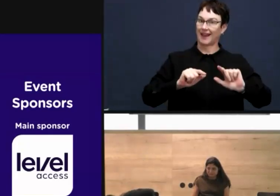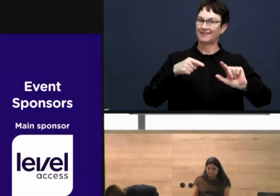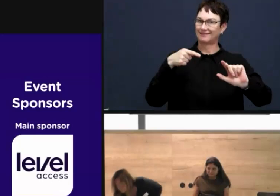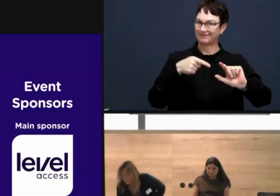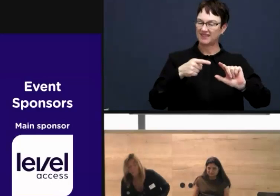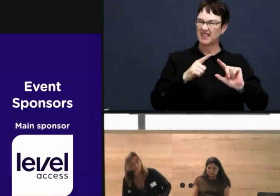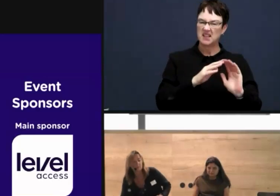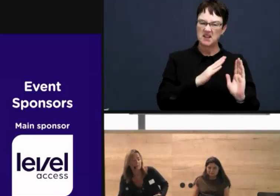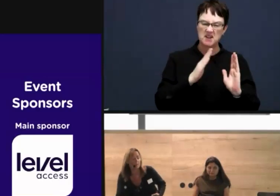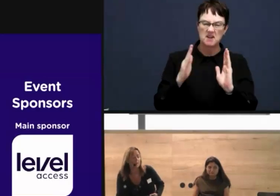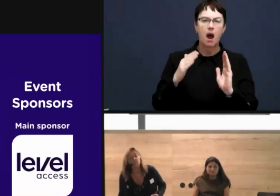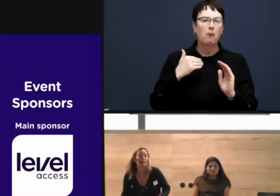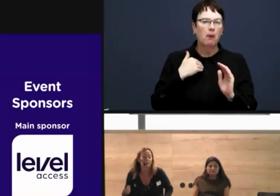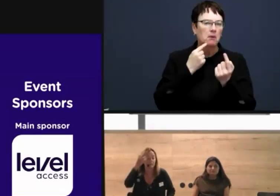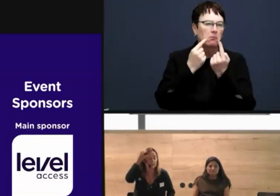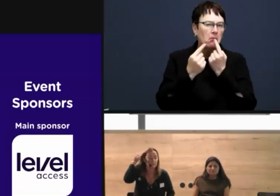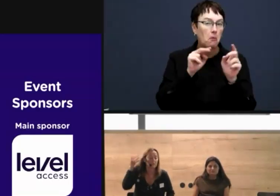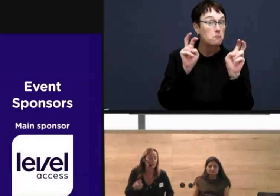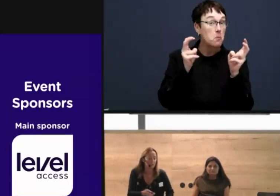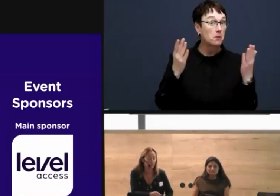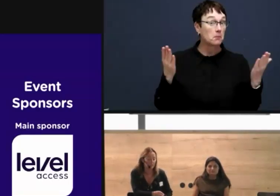about documents. Another